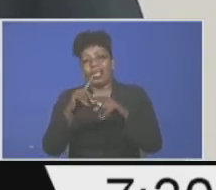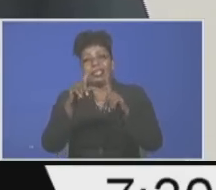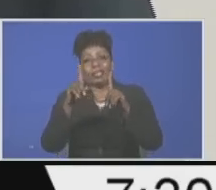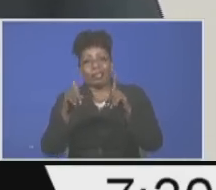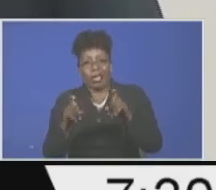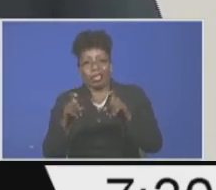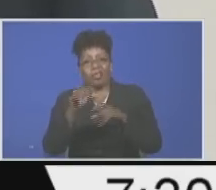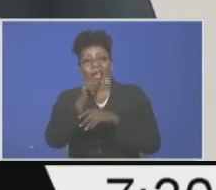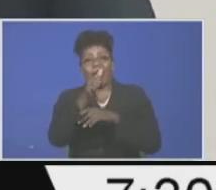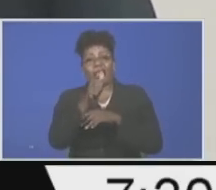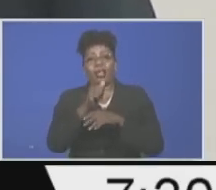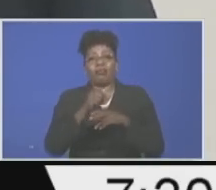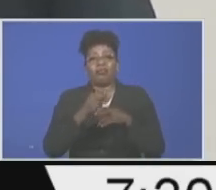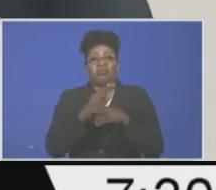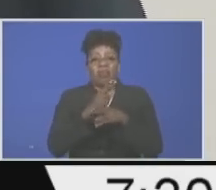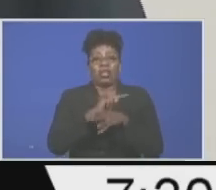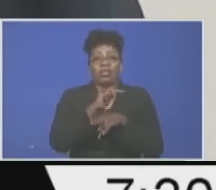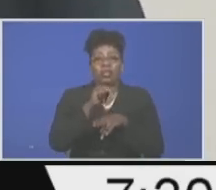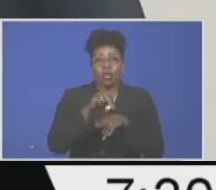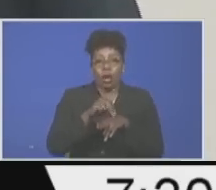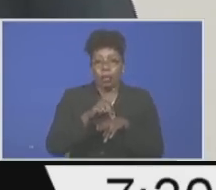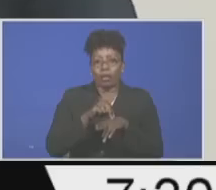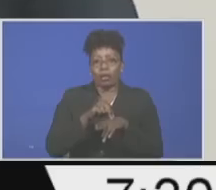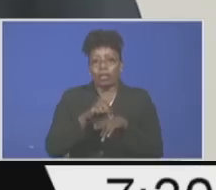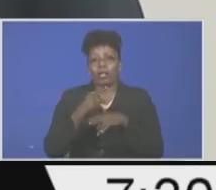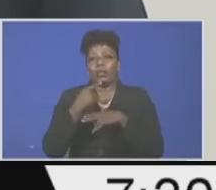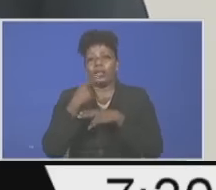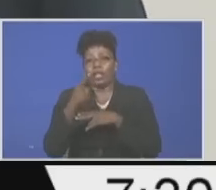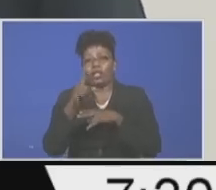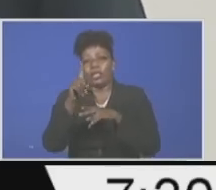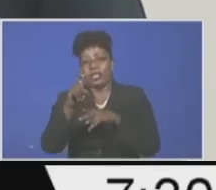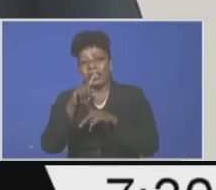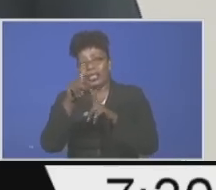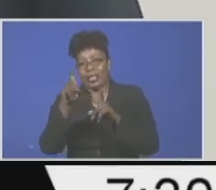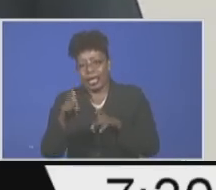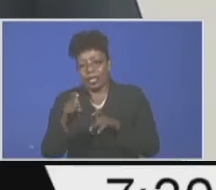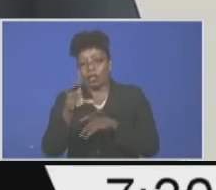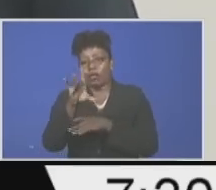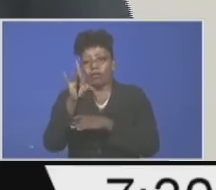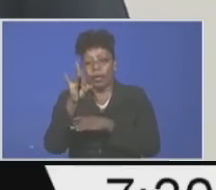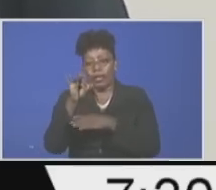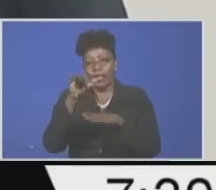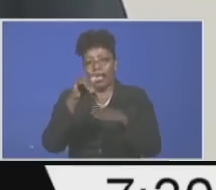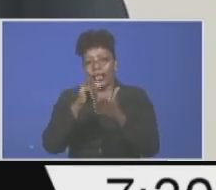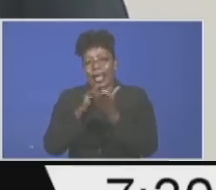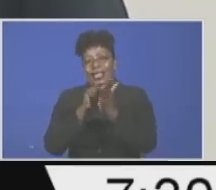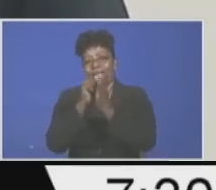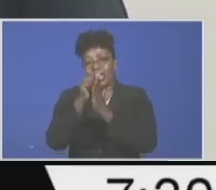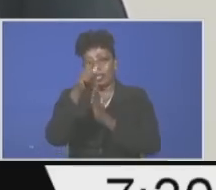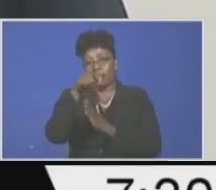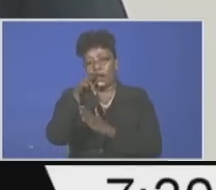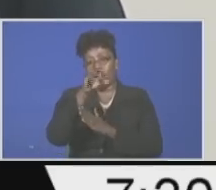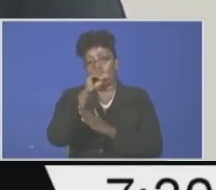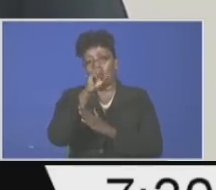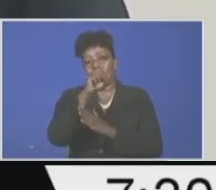we'll do more specific blood tests. There's a urine RNA test that can pick up prostate cancer in terms of do you have low risk or high